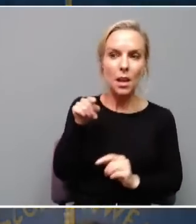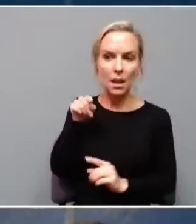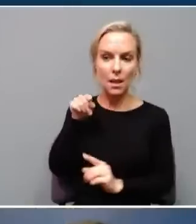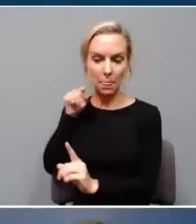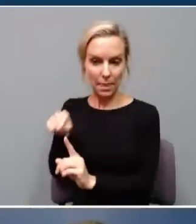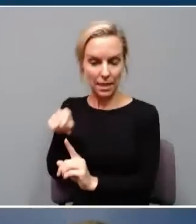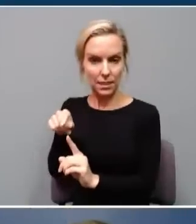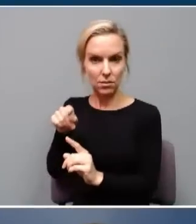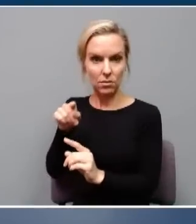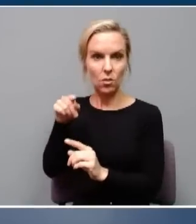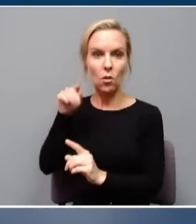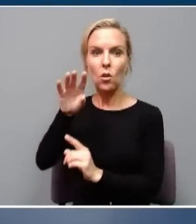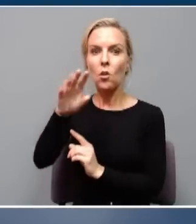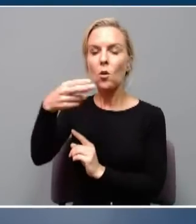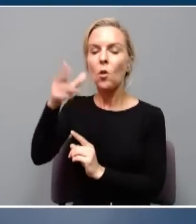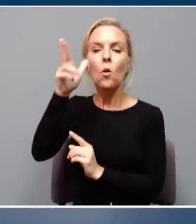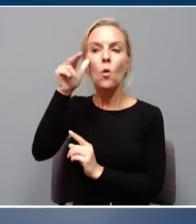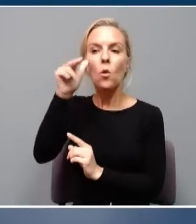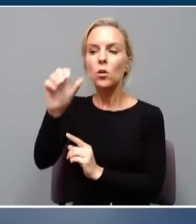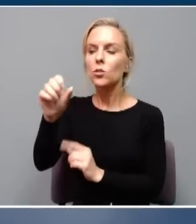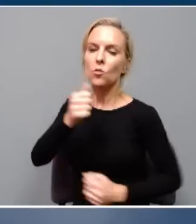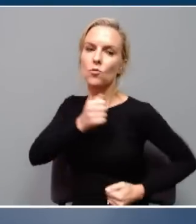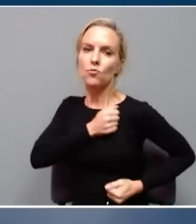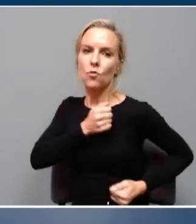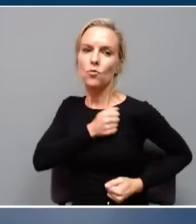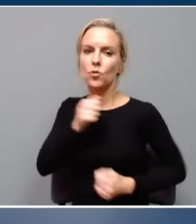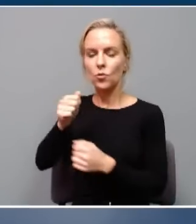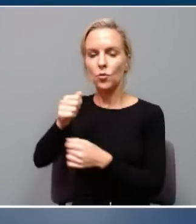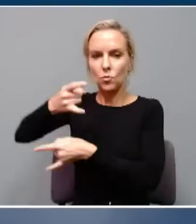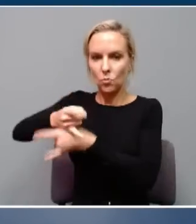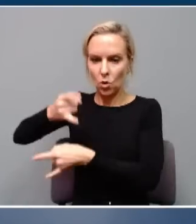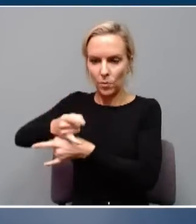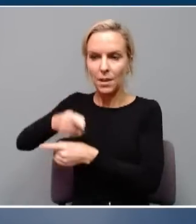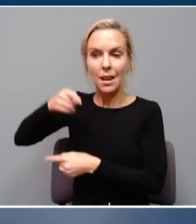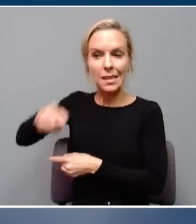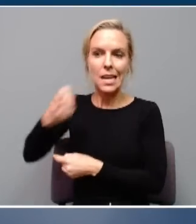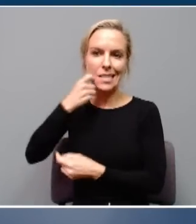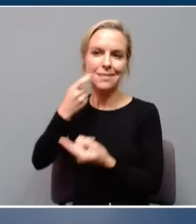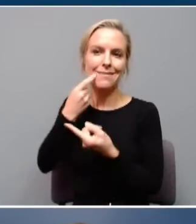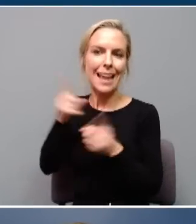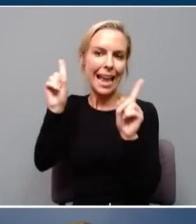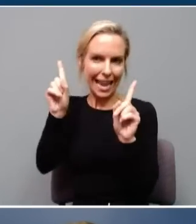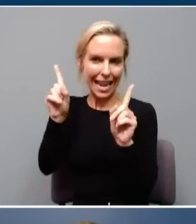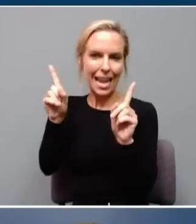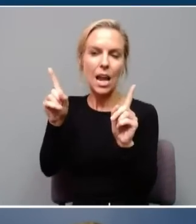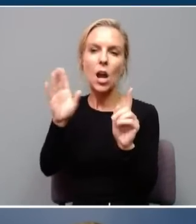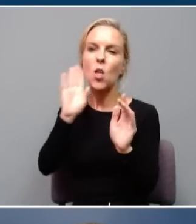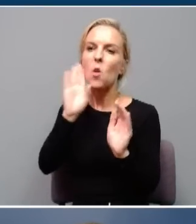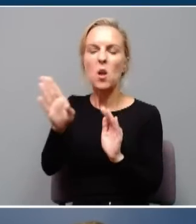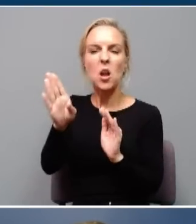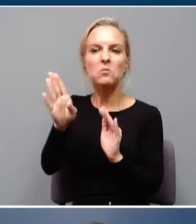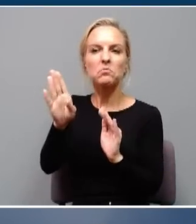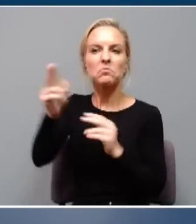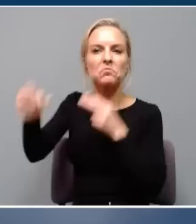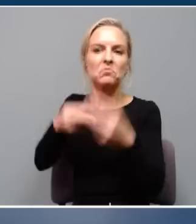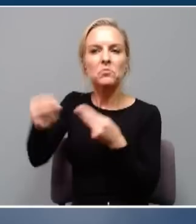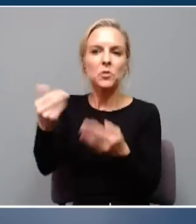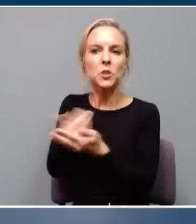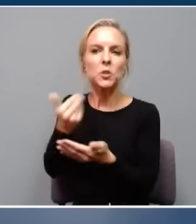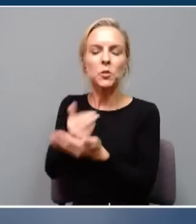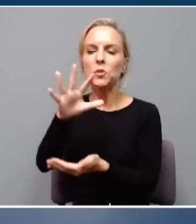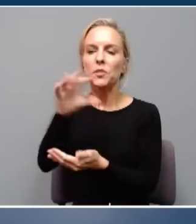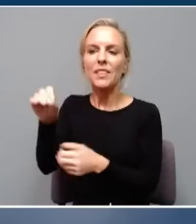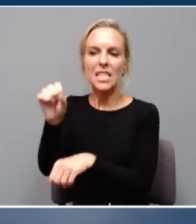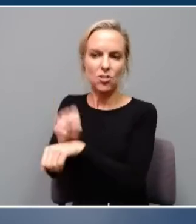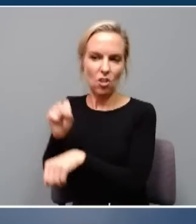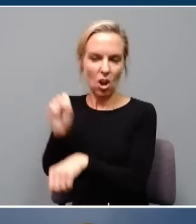retired members of the U.S. Special Forces, just announced plans to create more than 50 jobs with a new $200